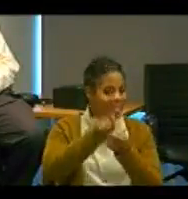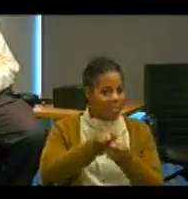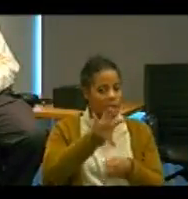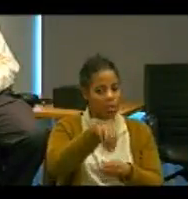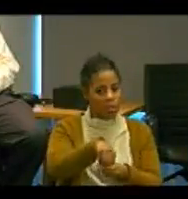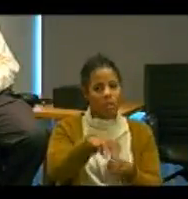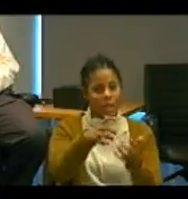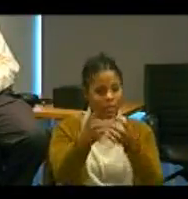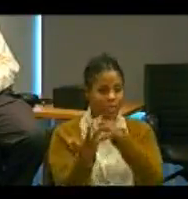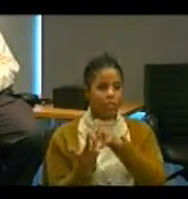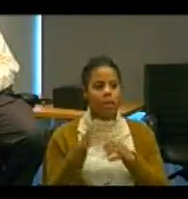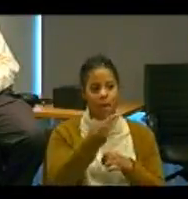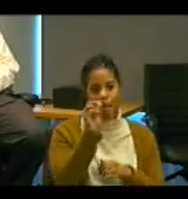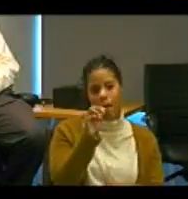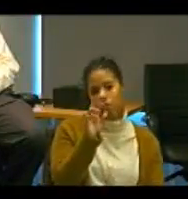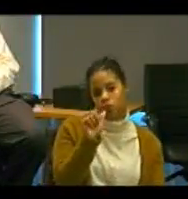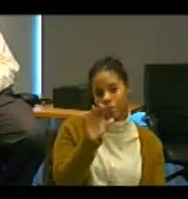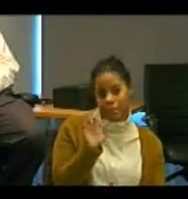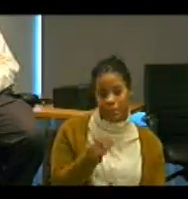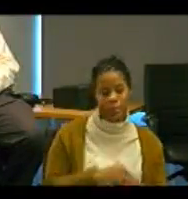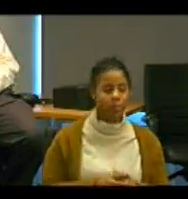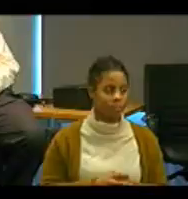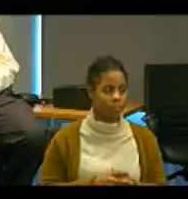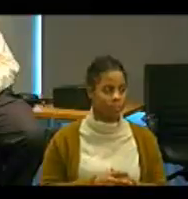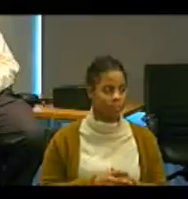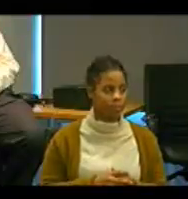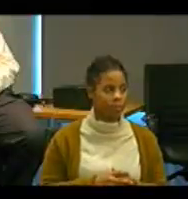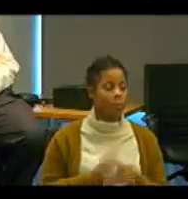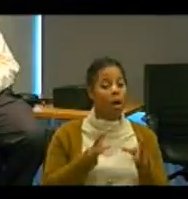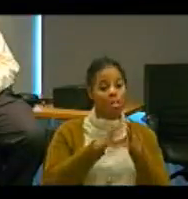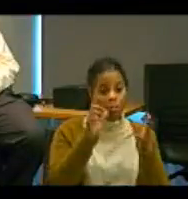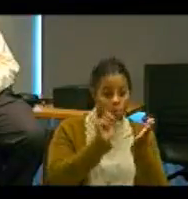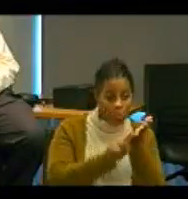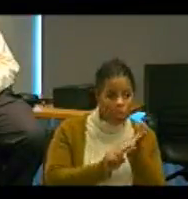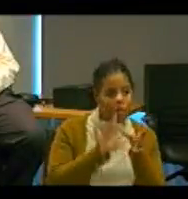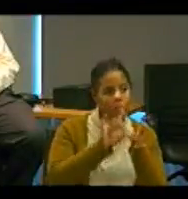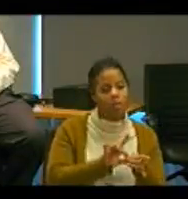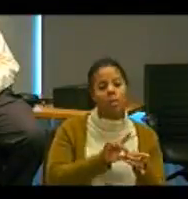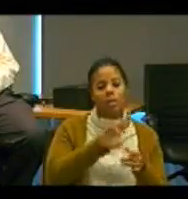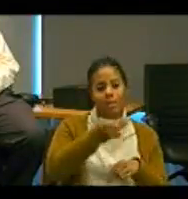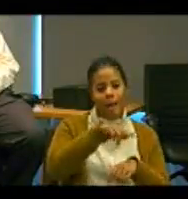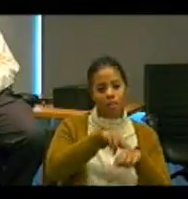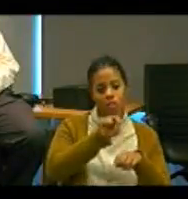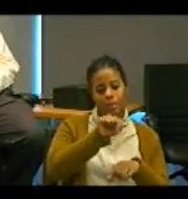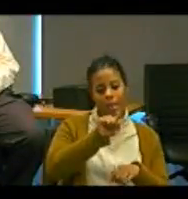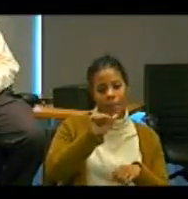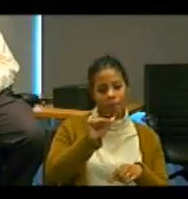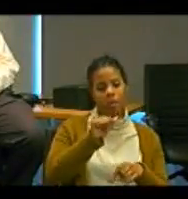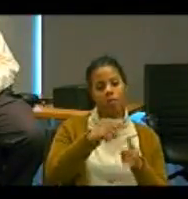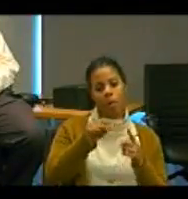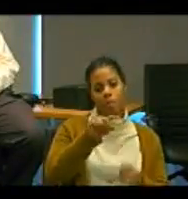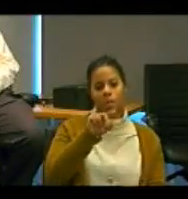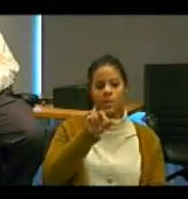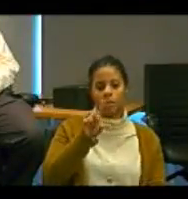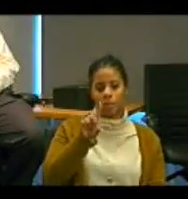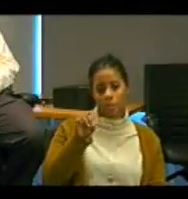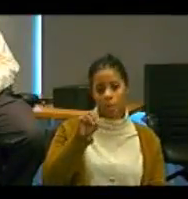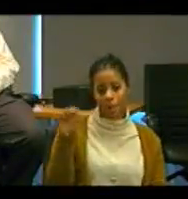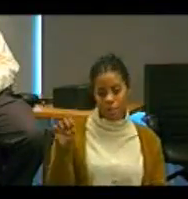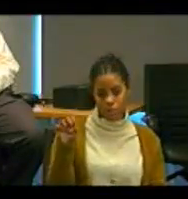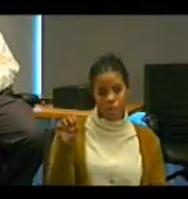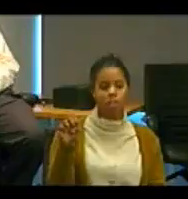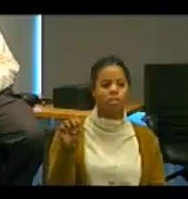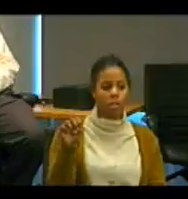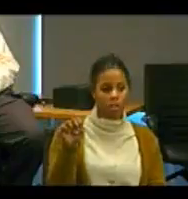race. Next slide. Much of this work is relying on nationally representative data collected by the U.S. Department of Education and represents the best available evidence